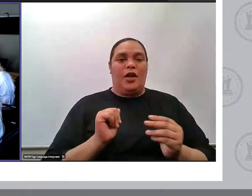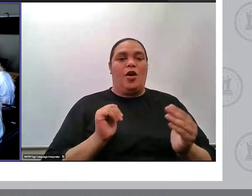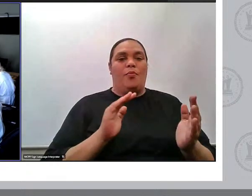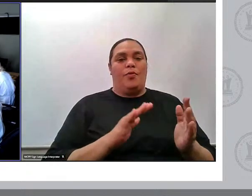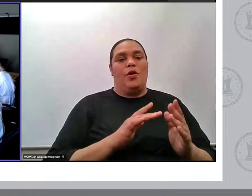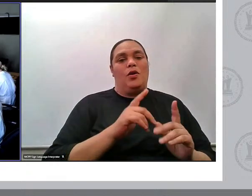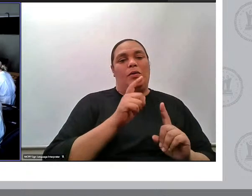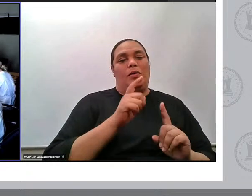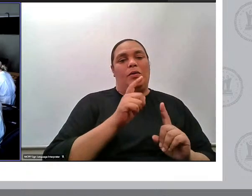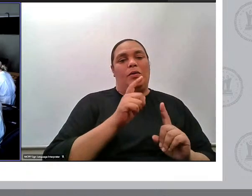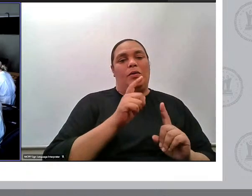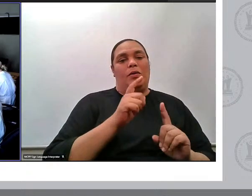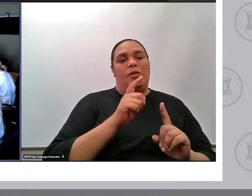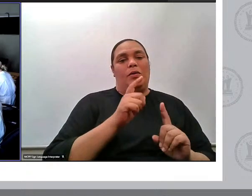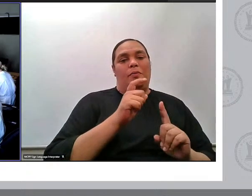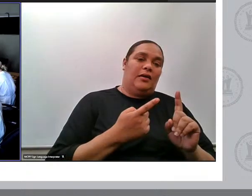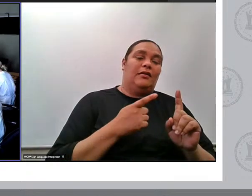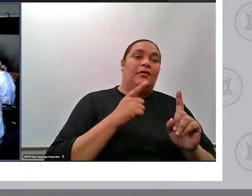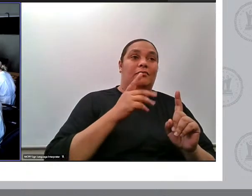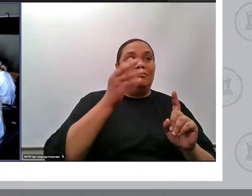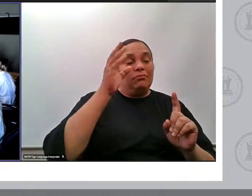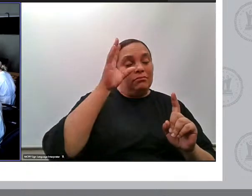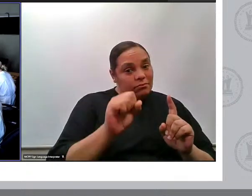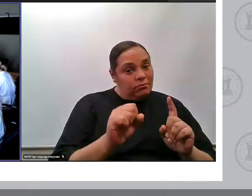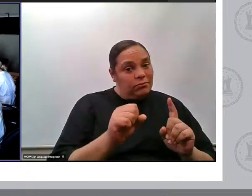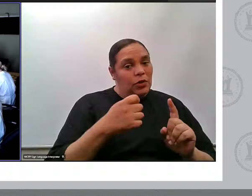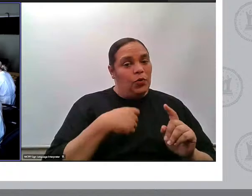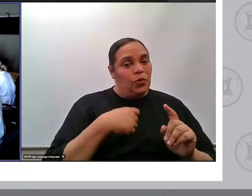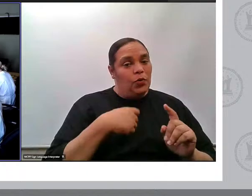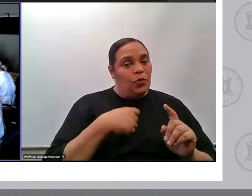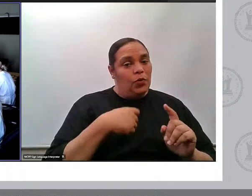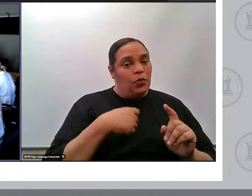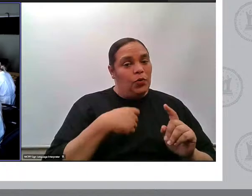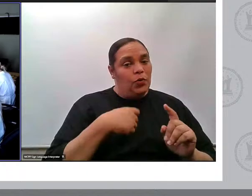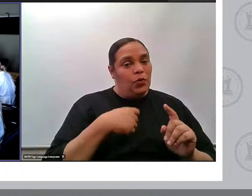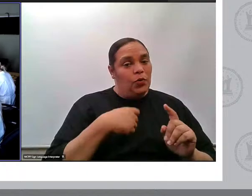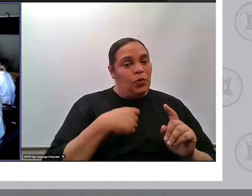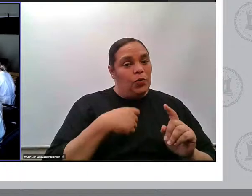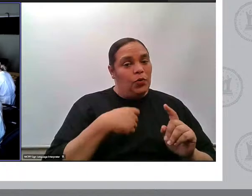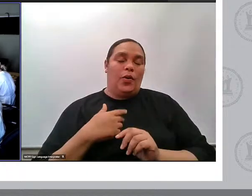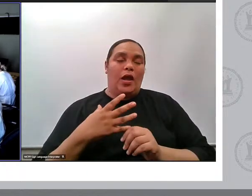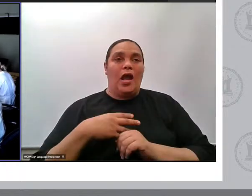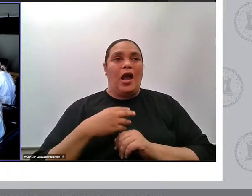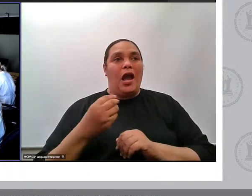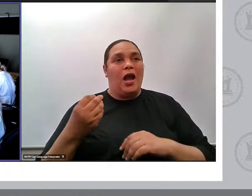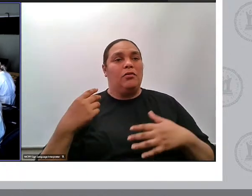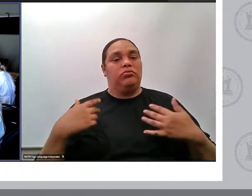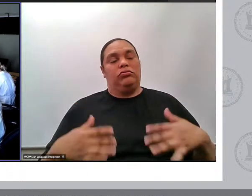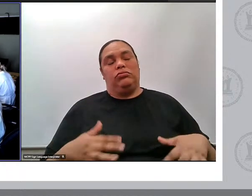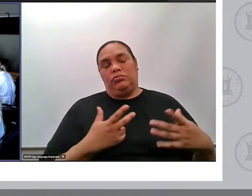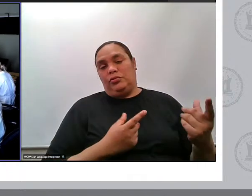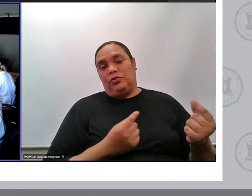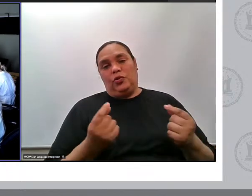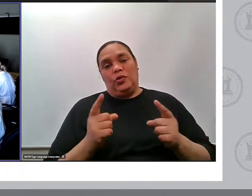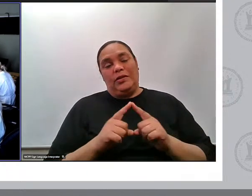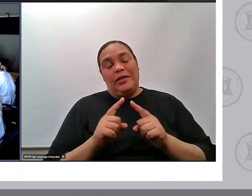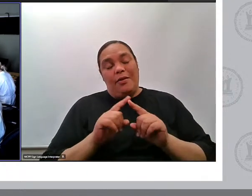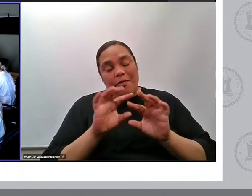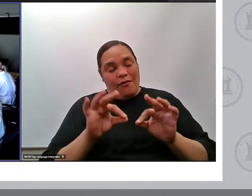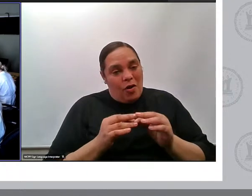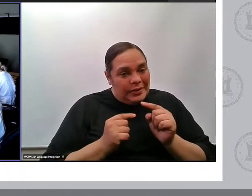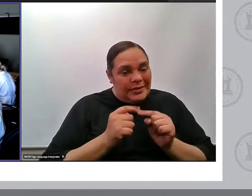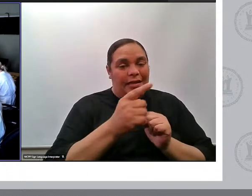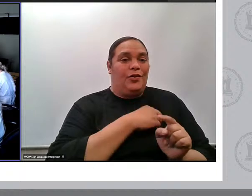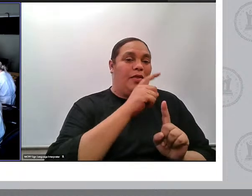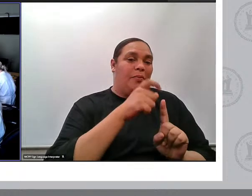candidate to say, take note, we are going to be advertising shortly. We would go out of our way to even send the application form, or not